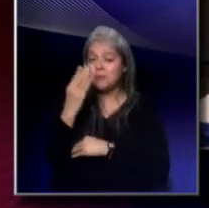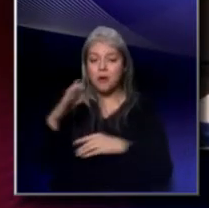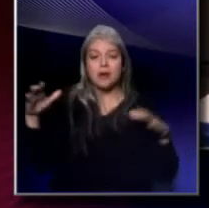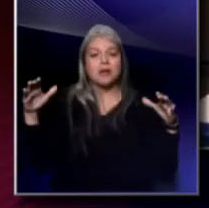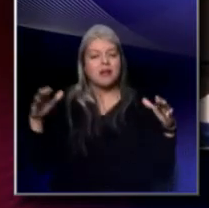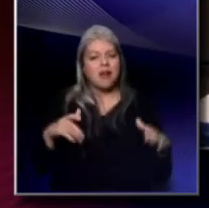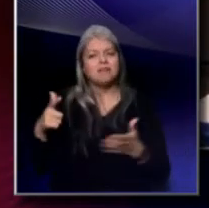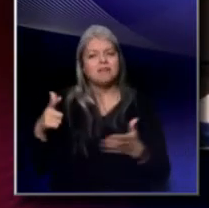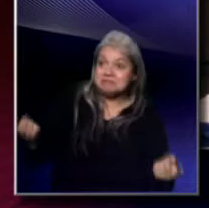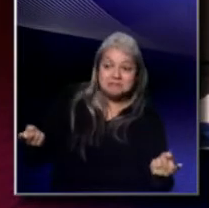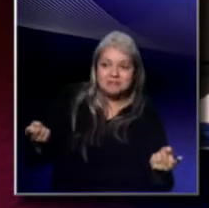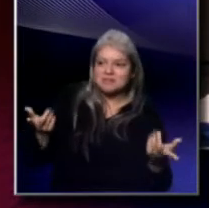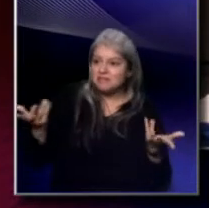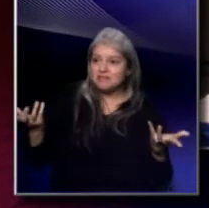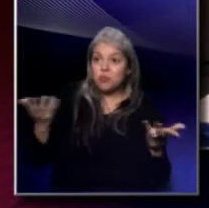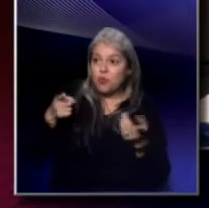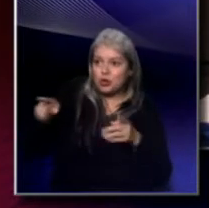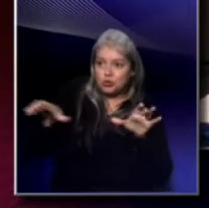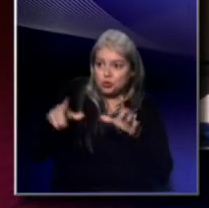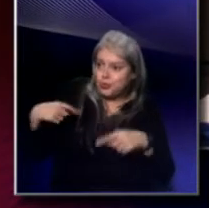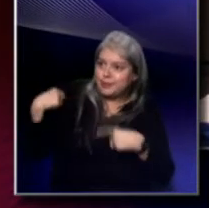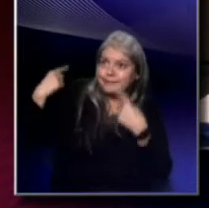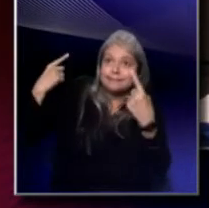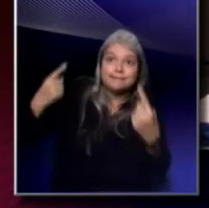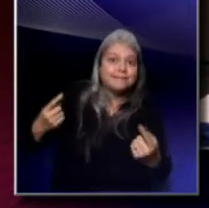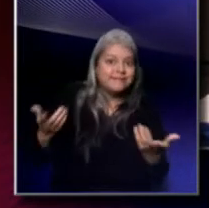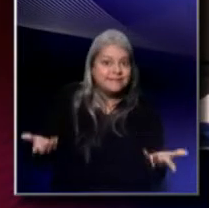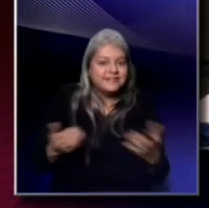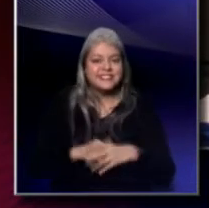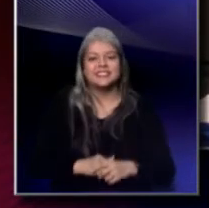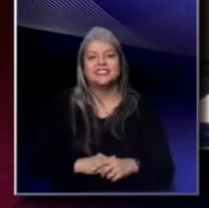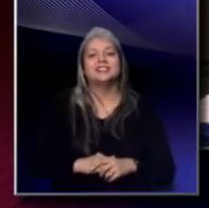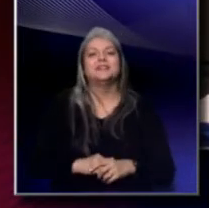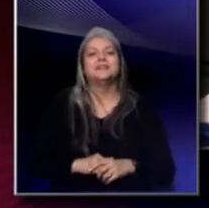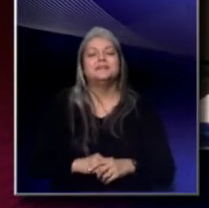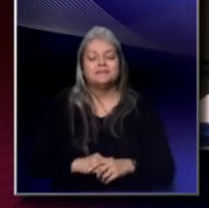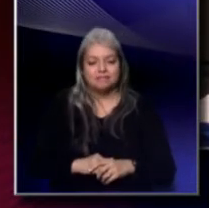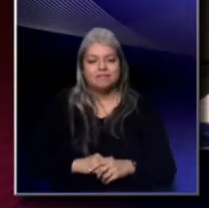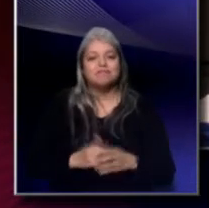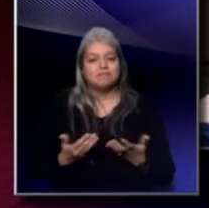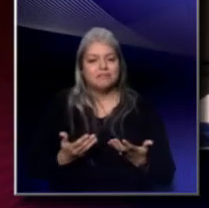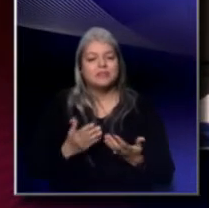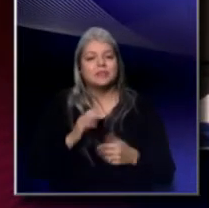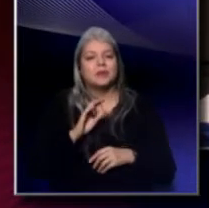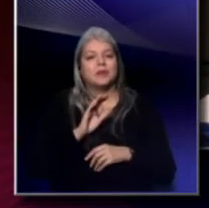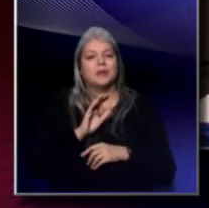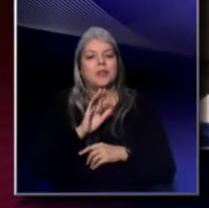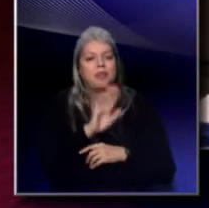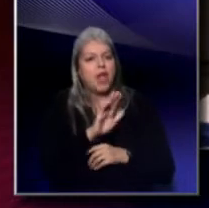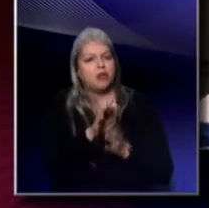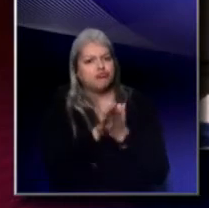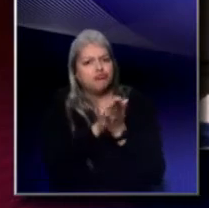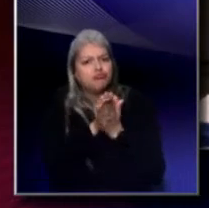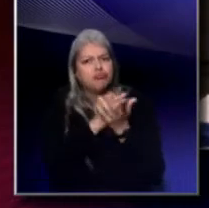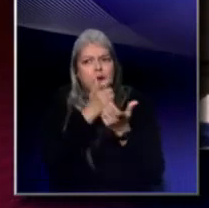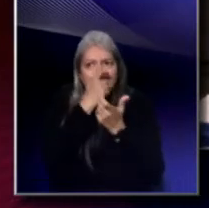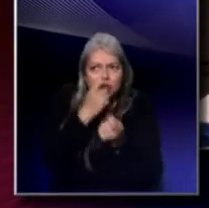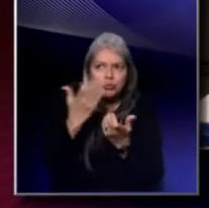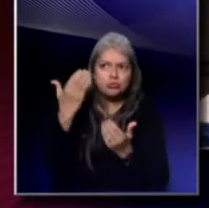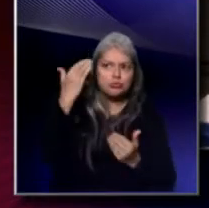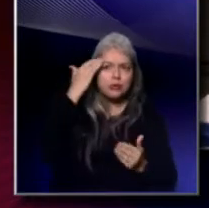the time to come in. What is it we are doing here? To have that level of interest. And